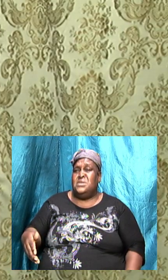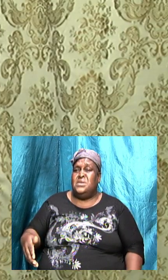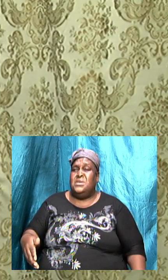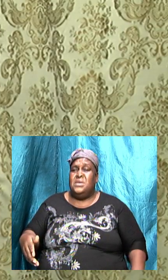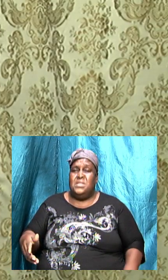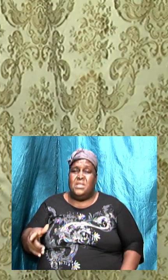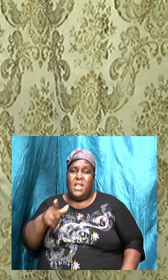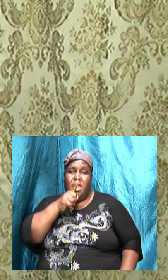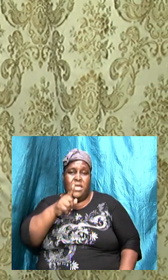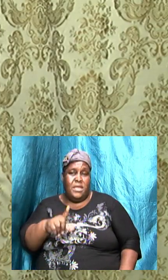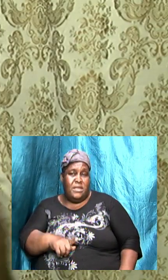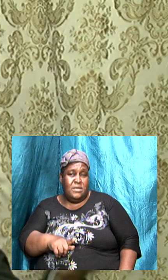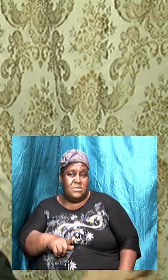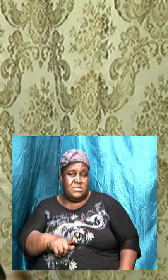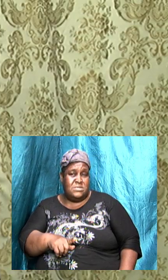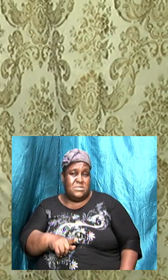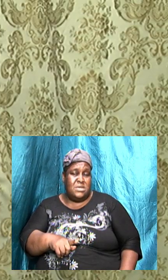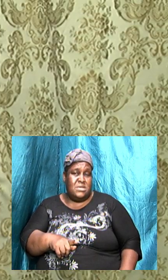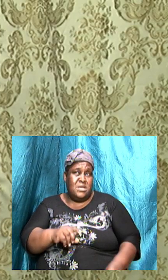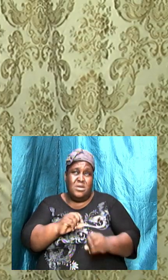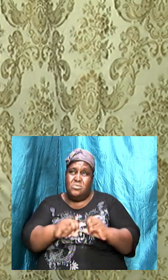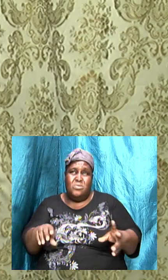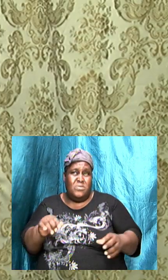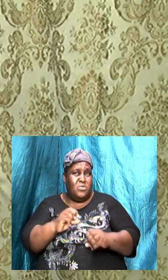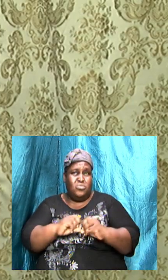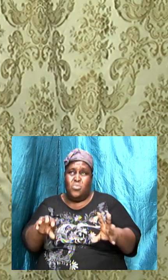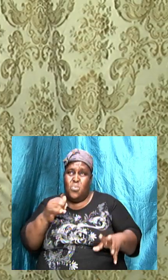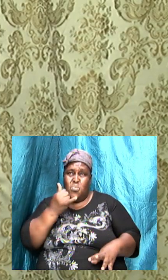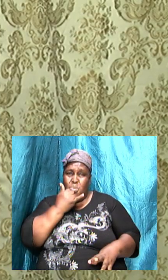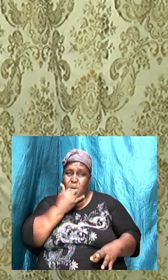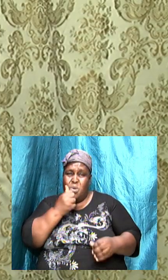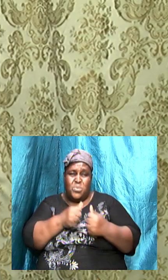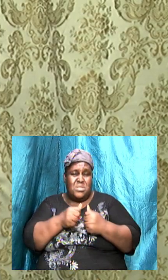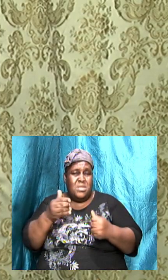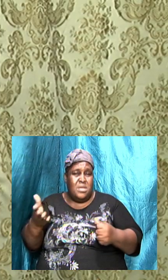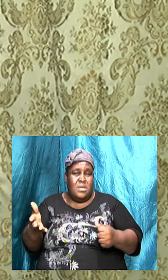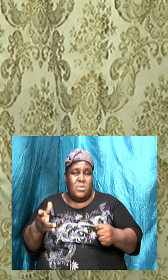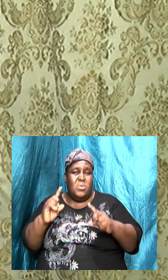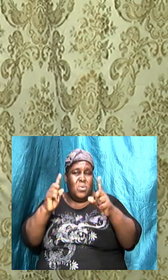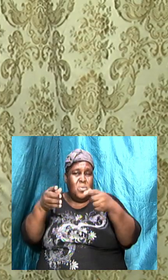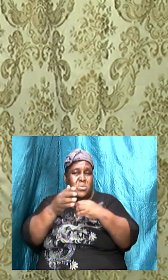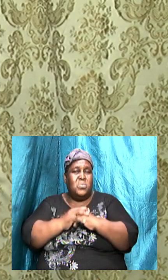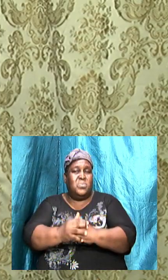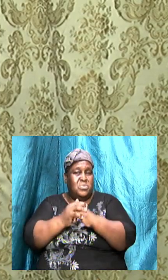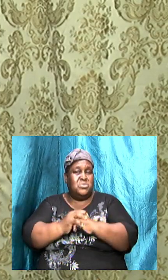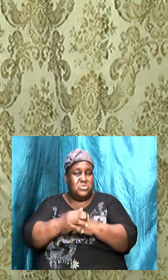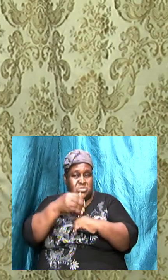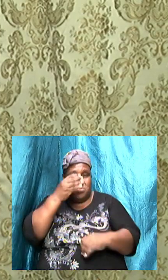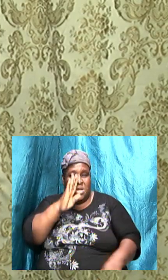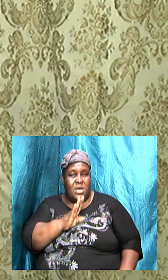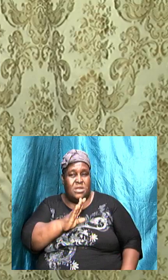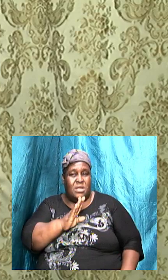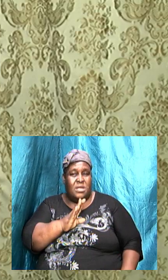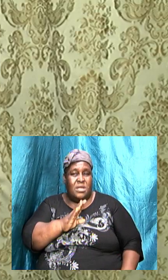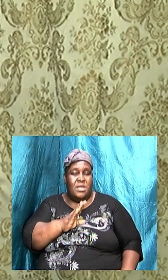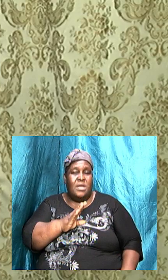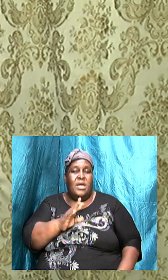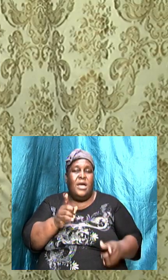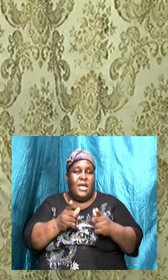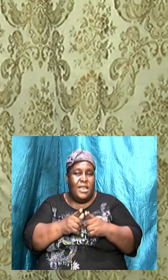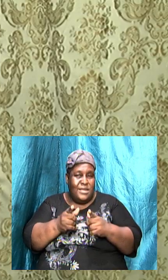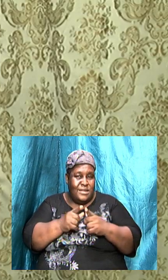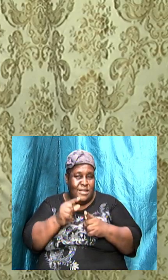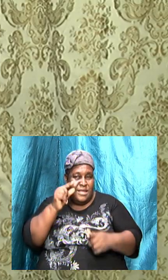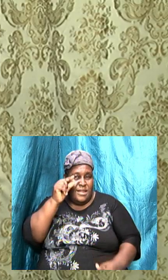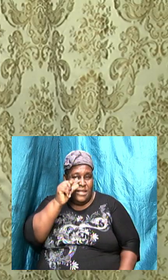ladies. And there's nothing wrong with that, because we're just going to worship God. A little mingling, a